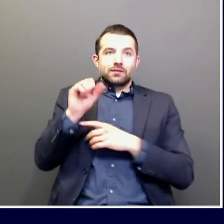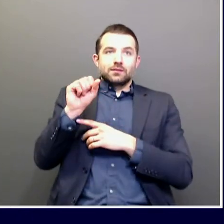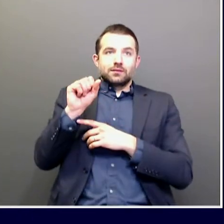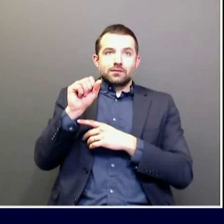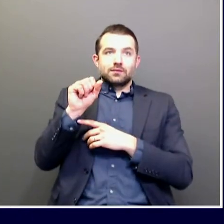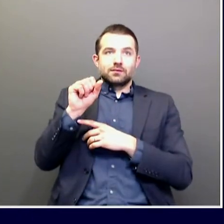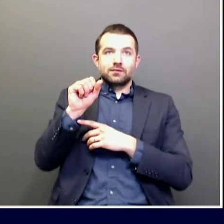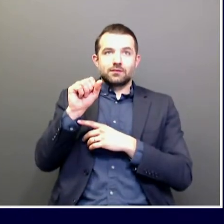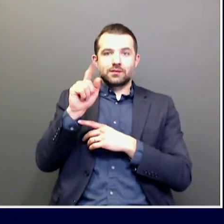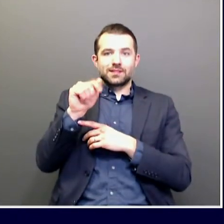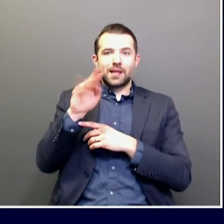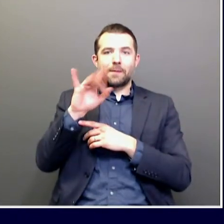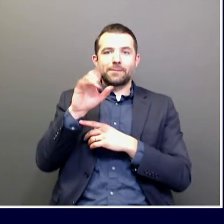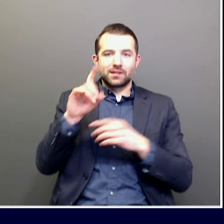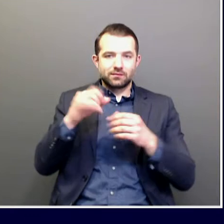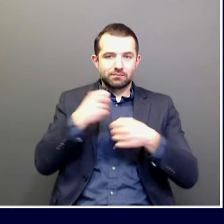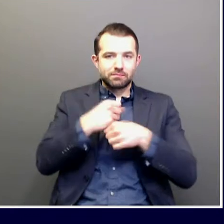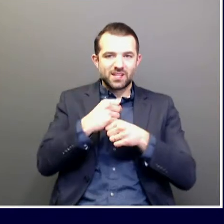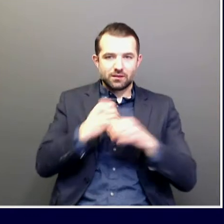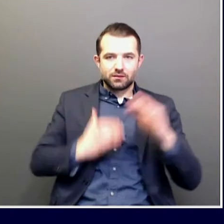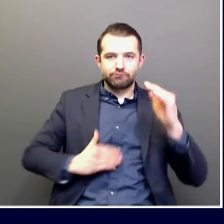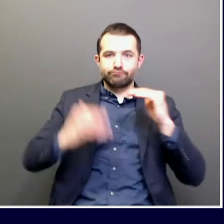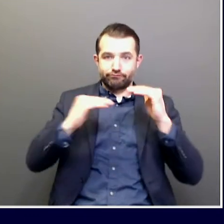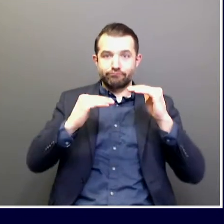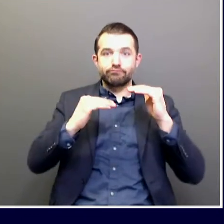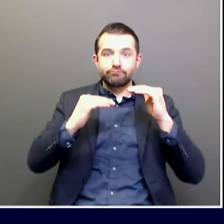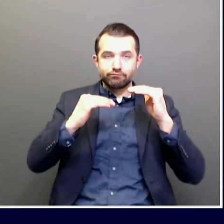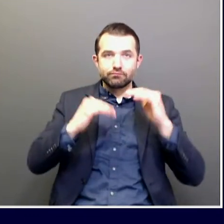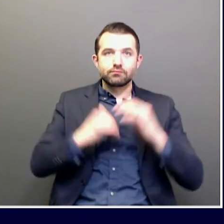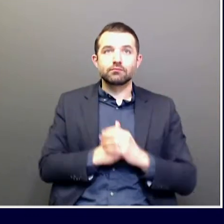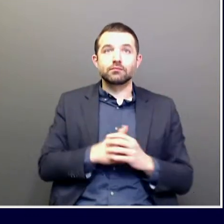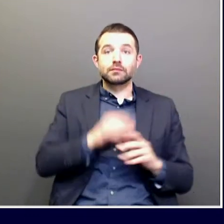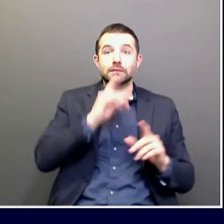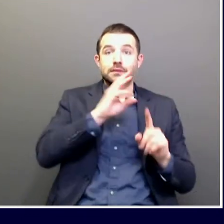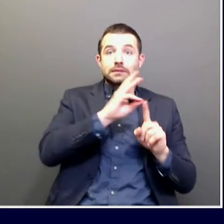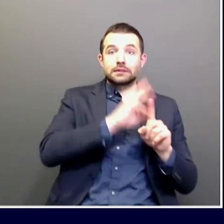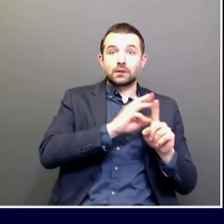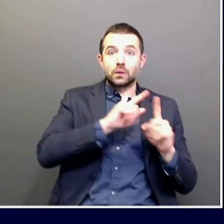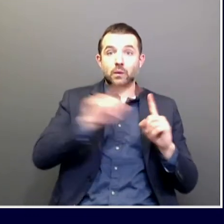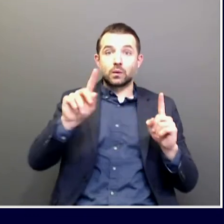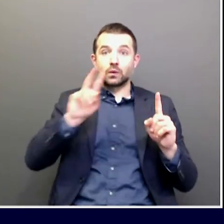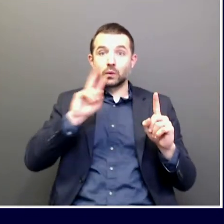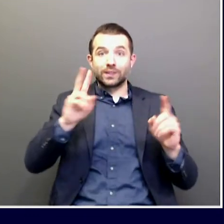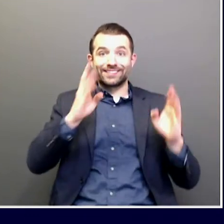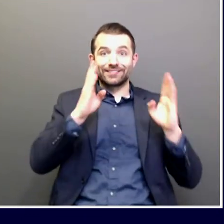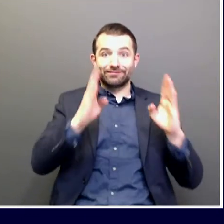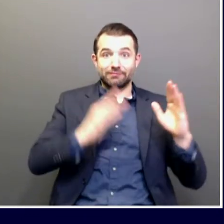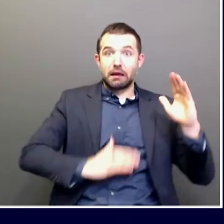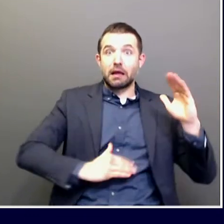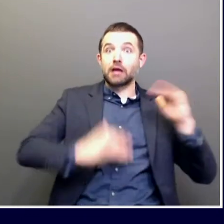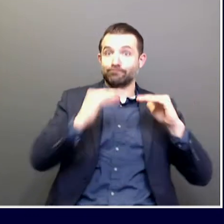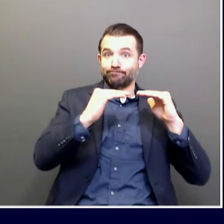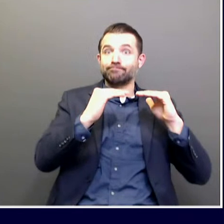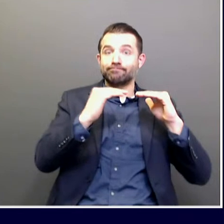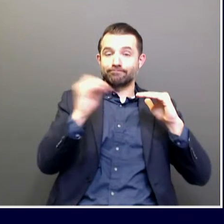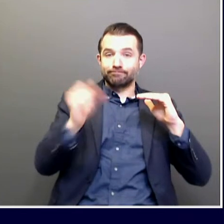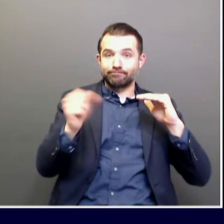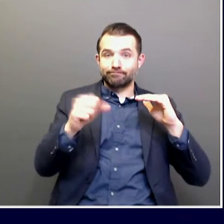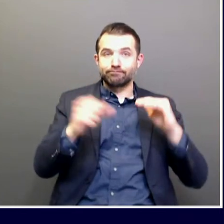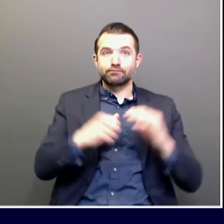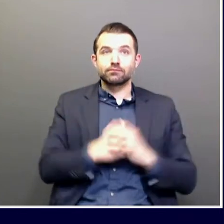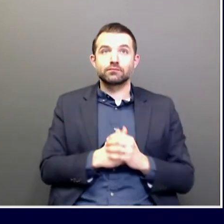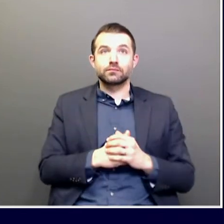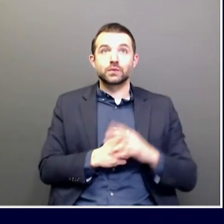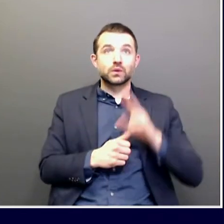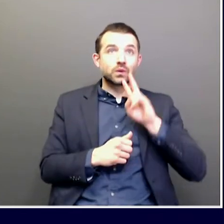the 3rd dose. But in light of the increase in cases of COVID-19 in kids, going back to Chris's question, the US FDA,